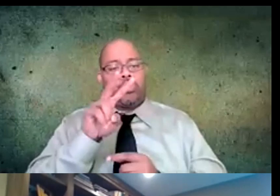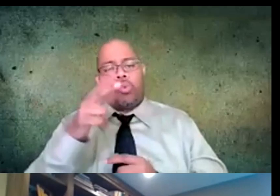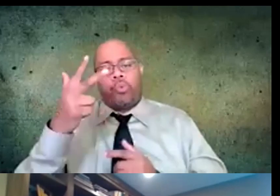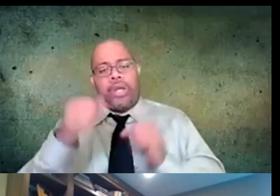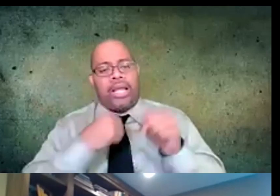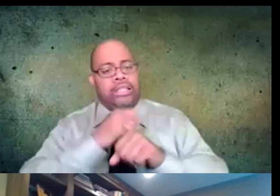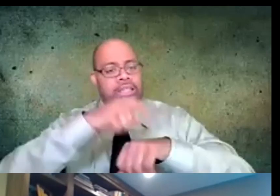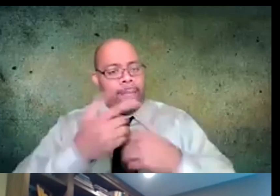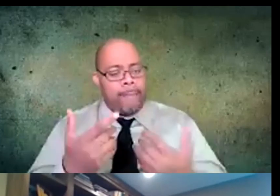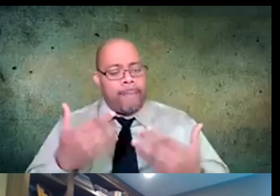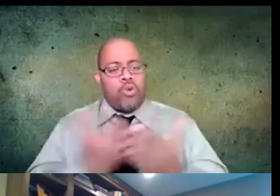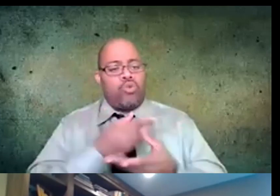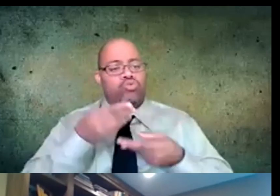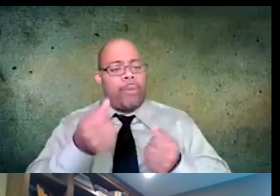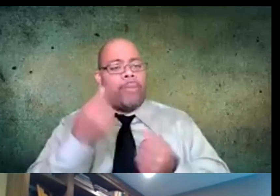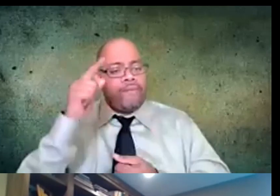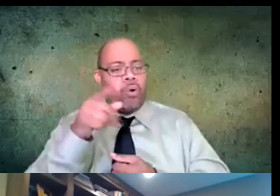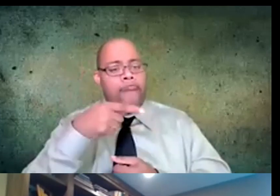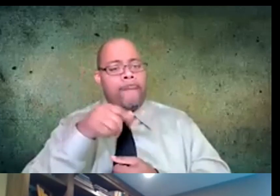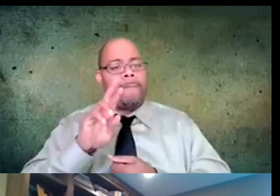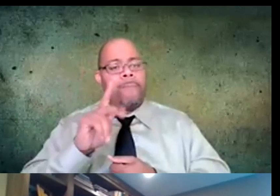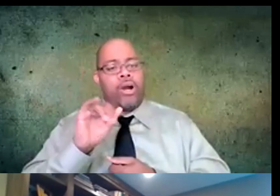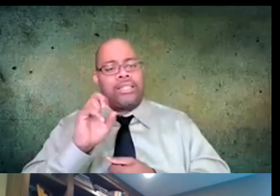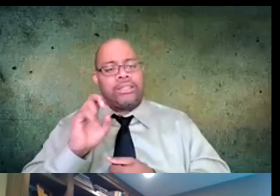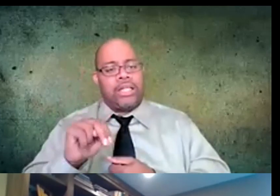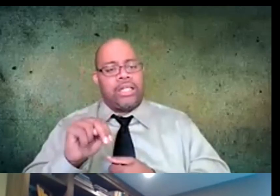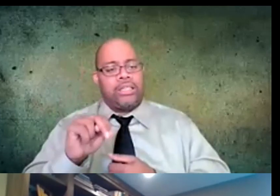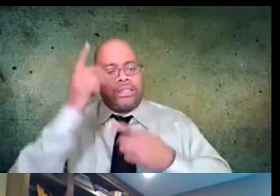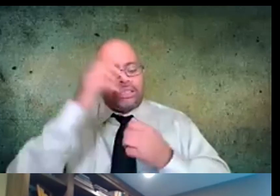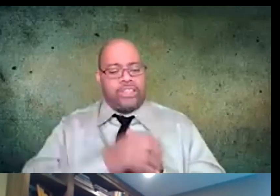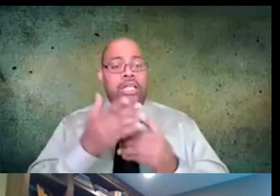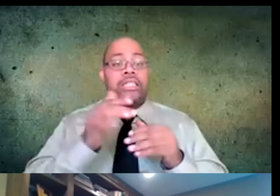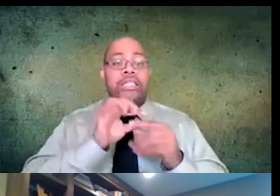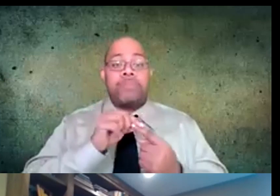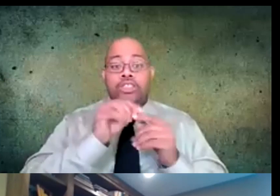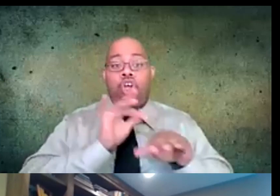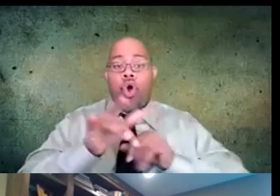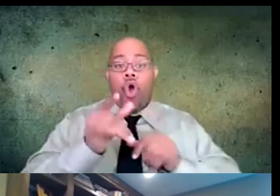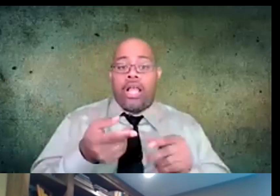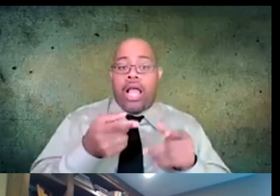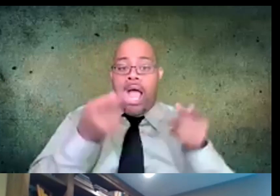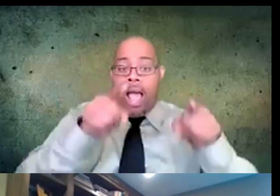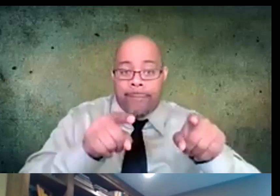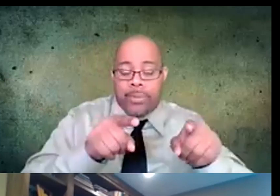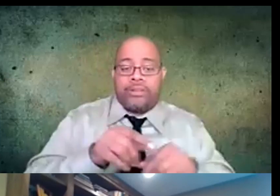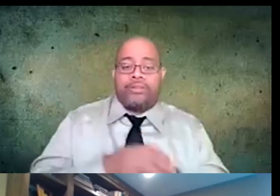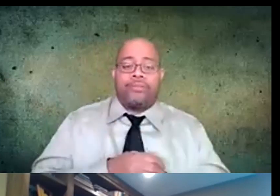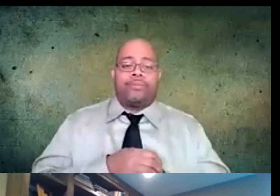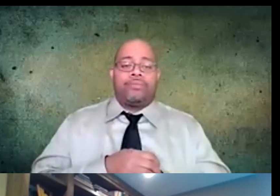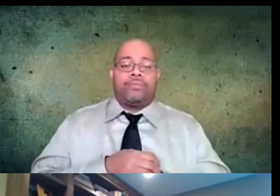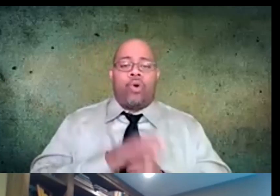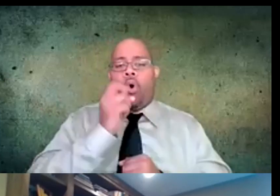time, a new treatment for Parkinson, especially early onset Parkinson's disease. That just gives me